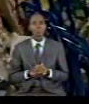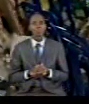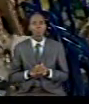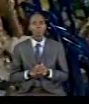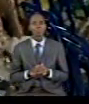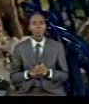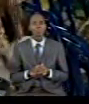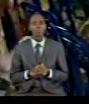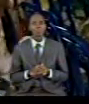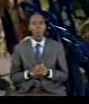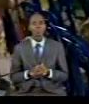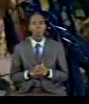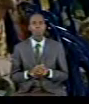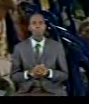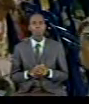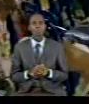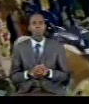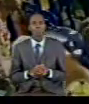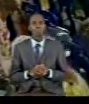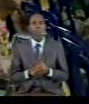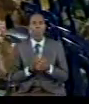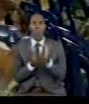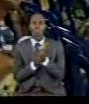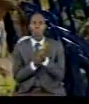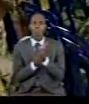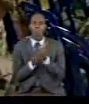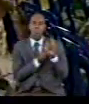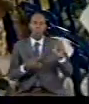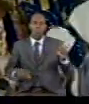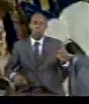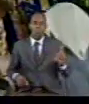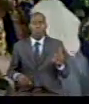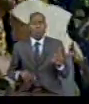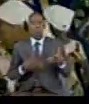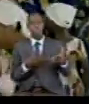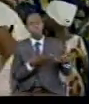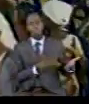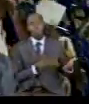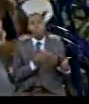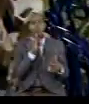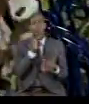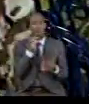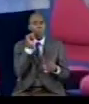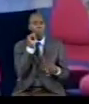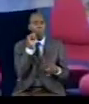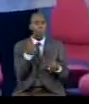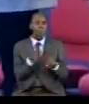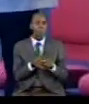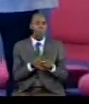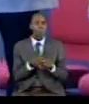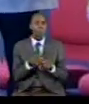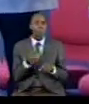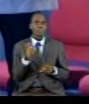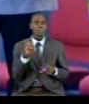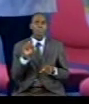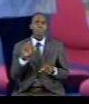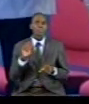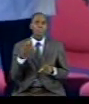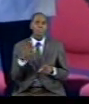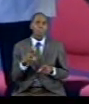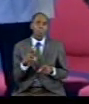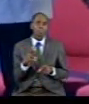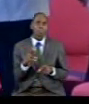Praise the Lord. This is Sister Esther Mangiri. She has had a 6-month-old